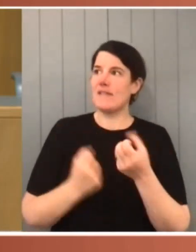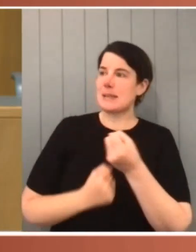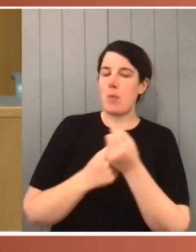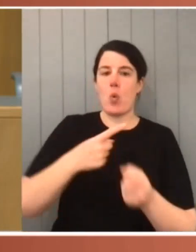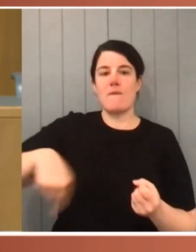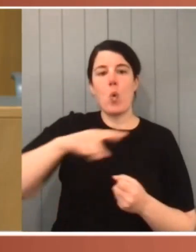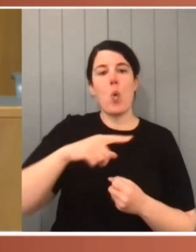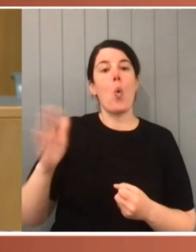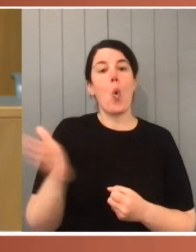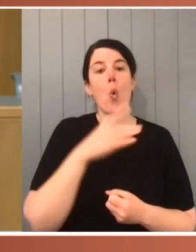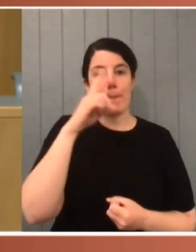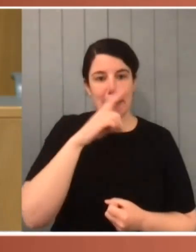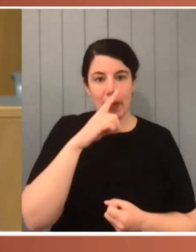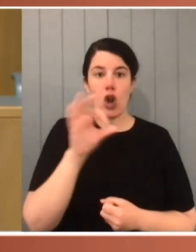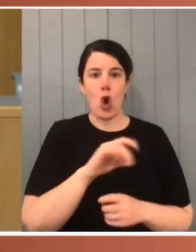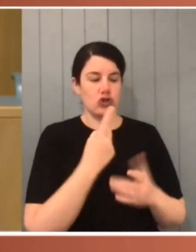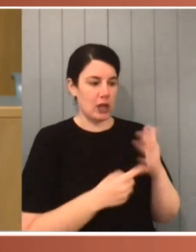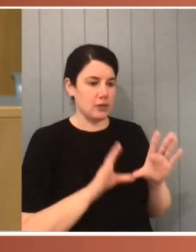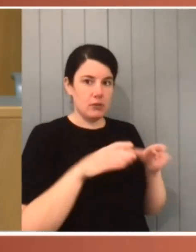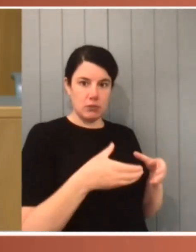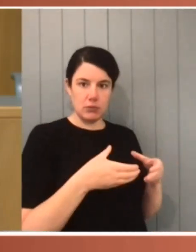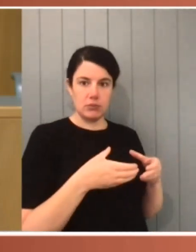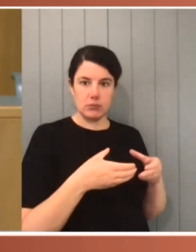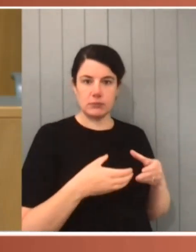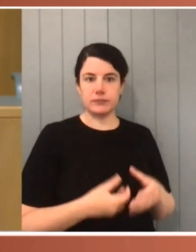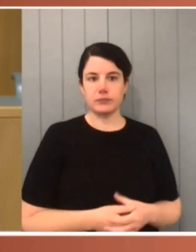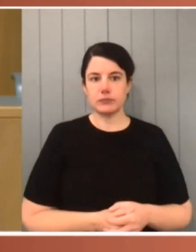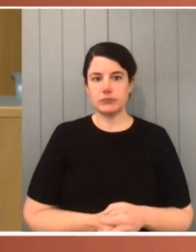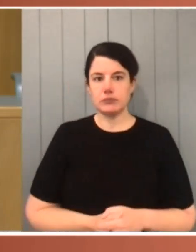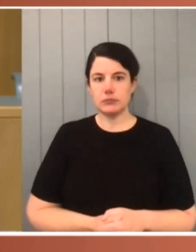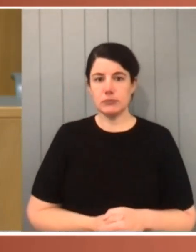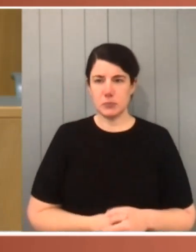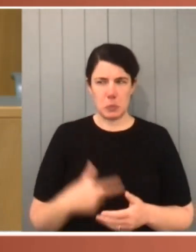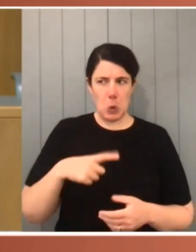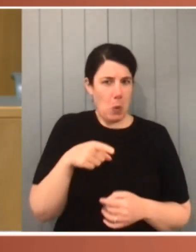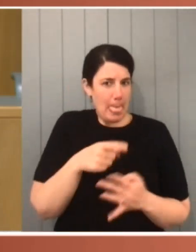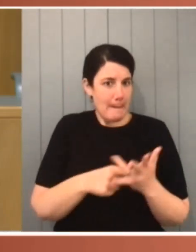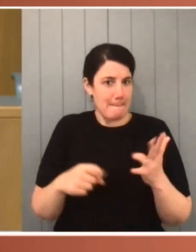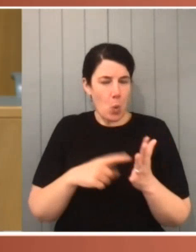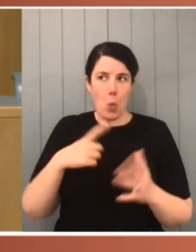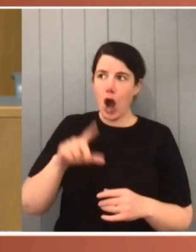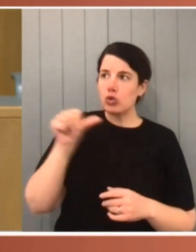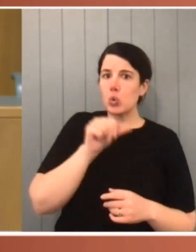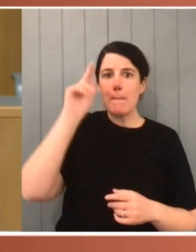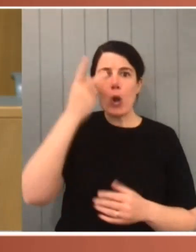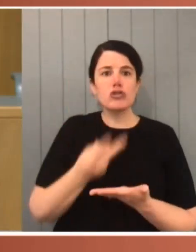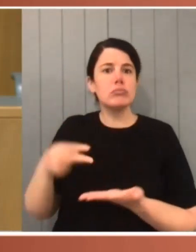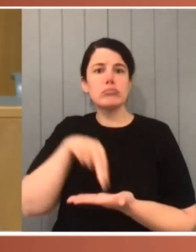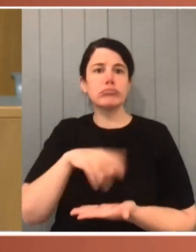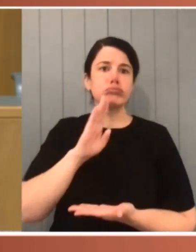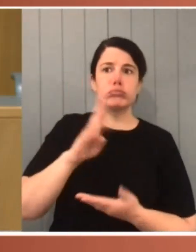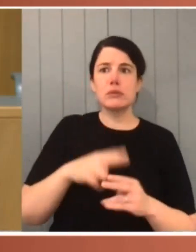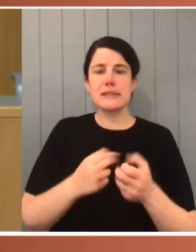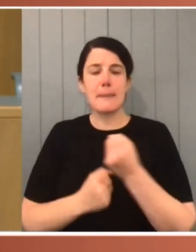to the interest of the whole political community. Why is all of this important? Why should politicians, for example, do this? Well, the key